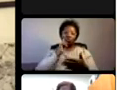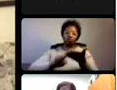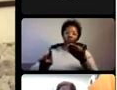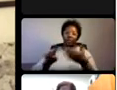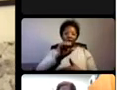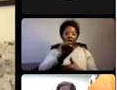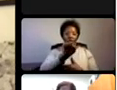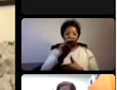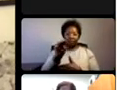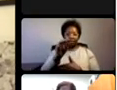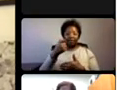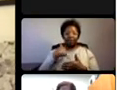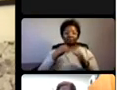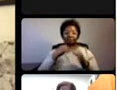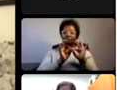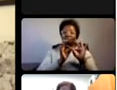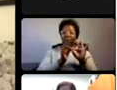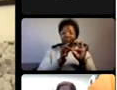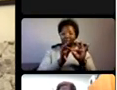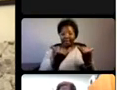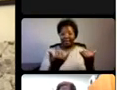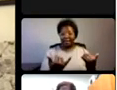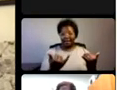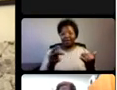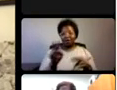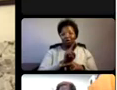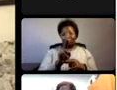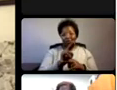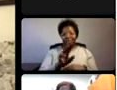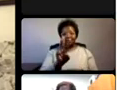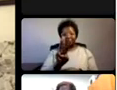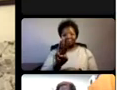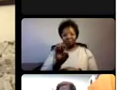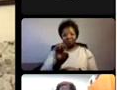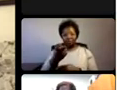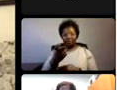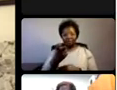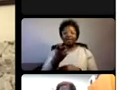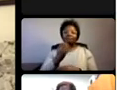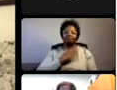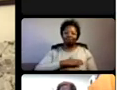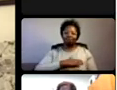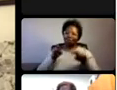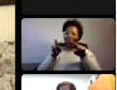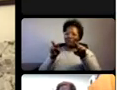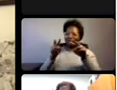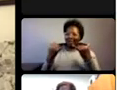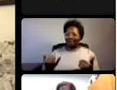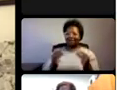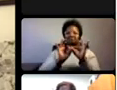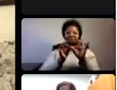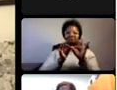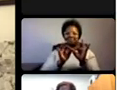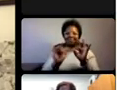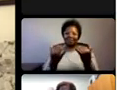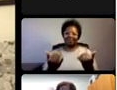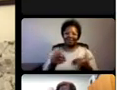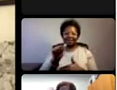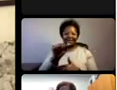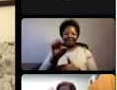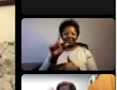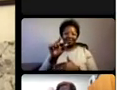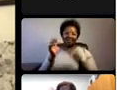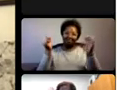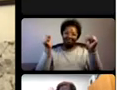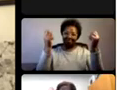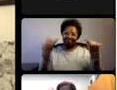do have interpretation available on the WebEx, so please, again, make sure that you are tuning in for that interpretation that's available, ASL interpretation if